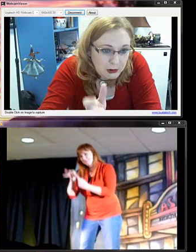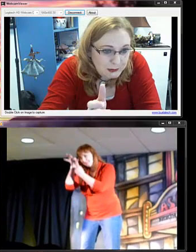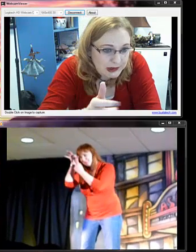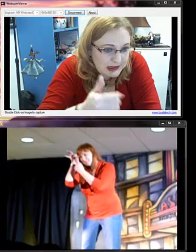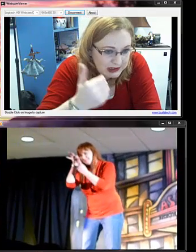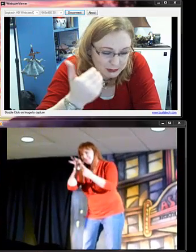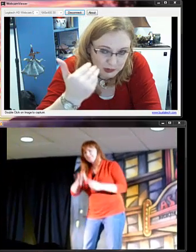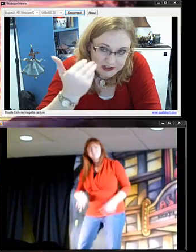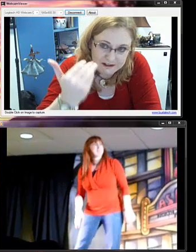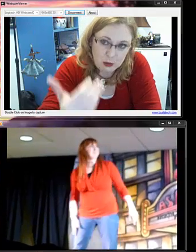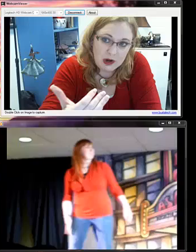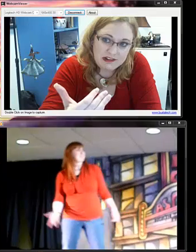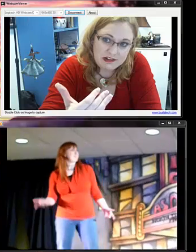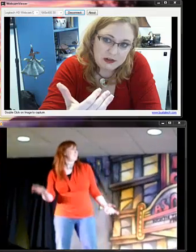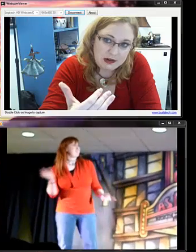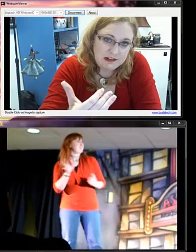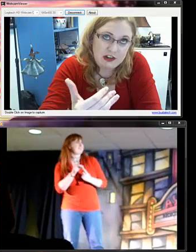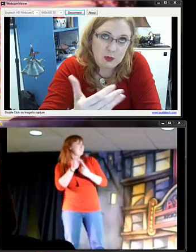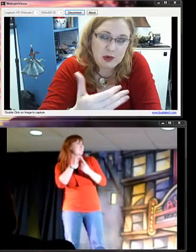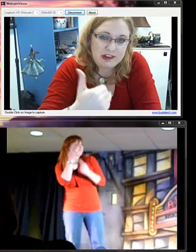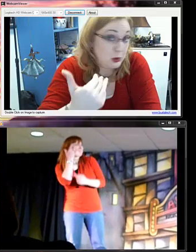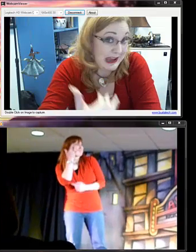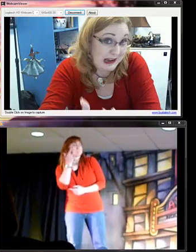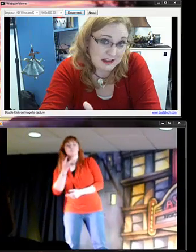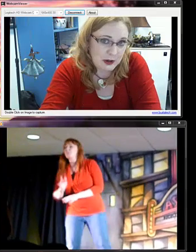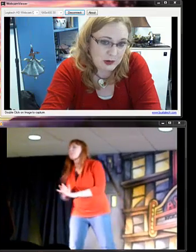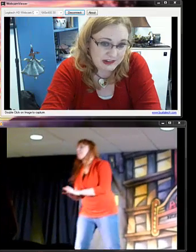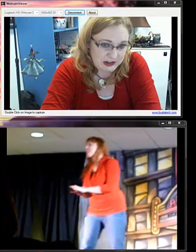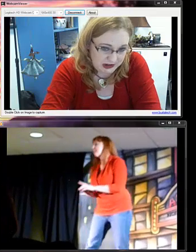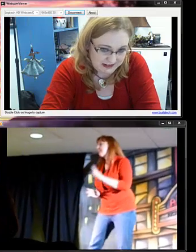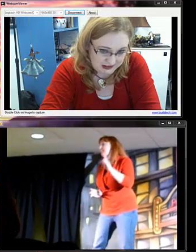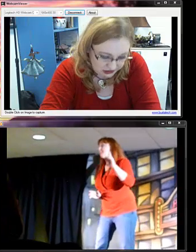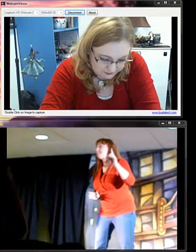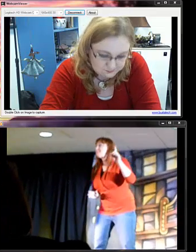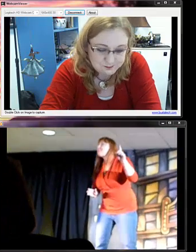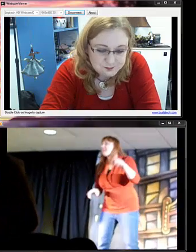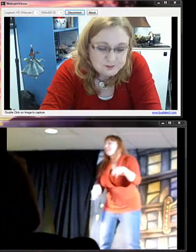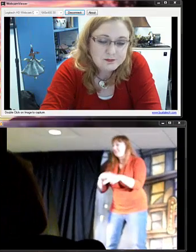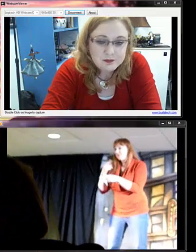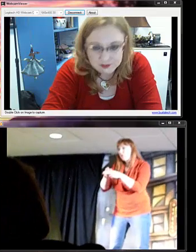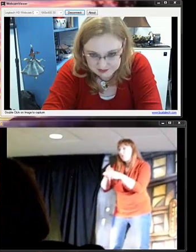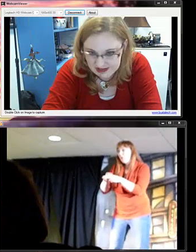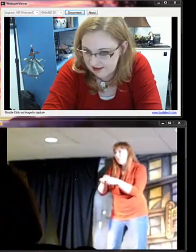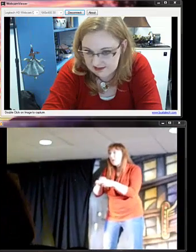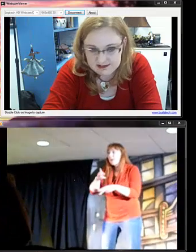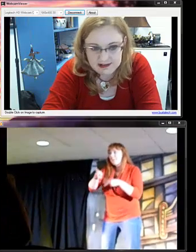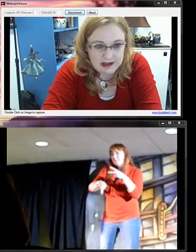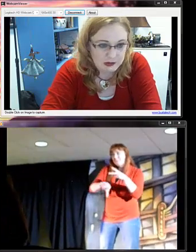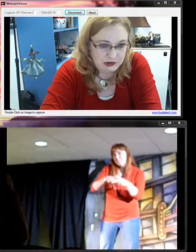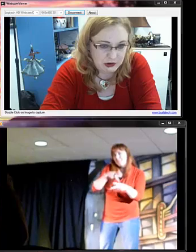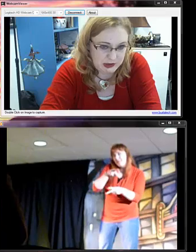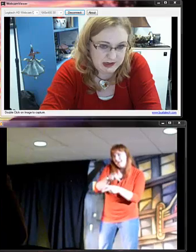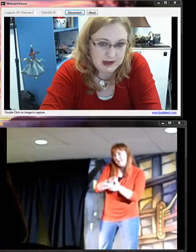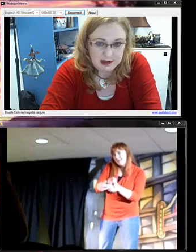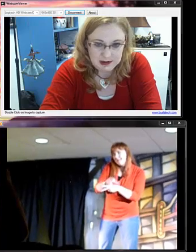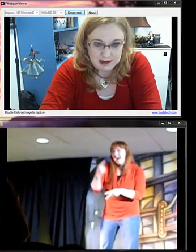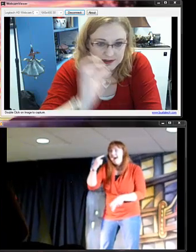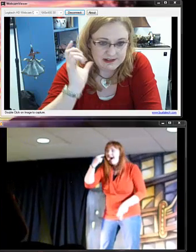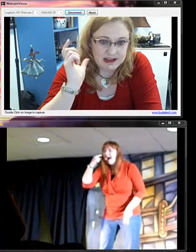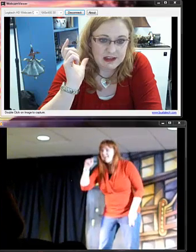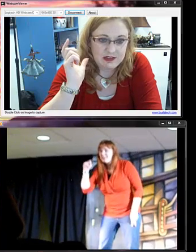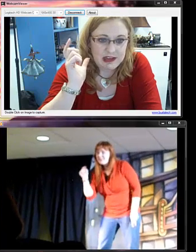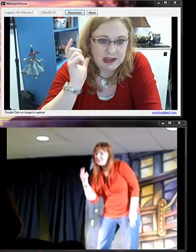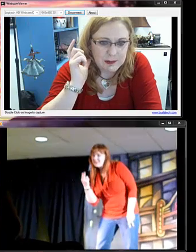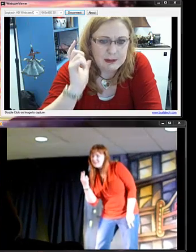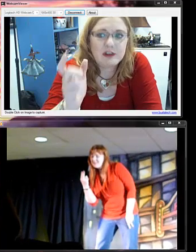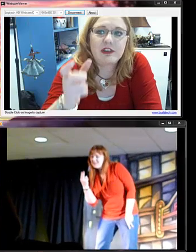it appropriate if there wasn't a transition, was it okay that there wasn't a transition? Yes, let's say that was good. Let's